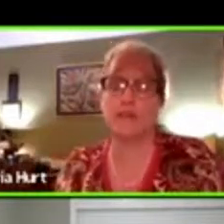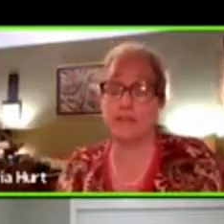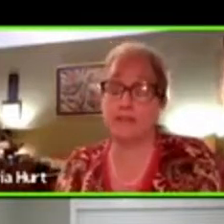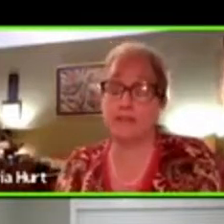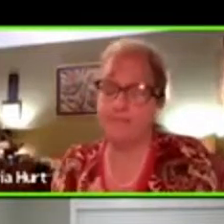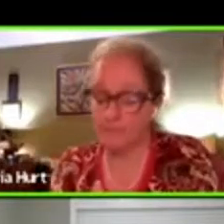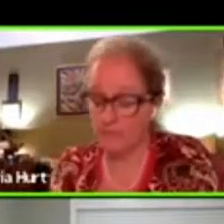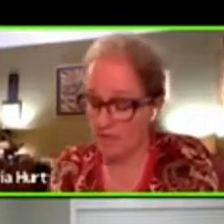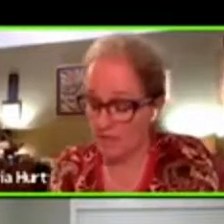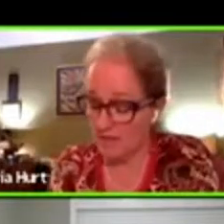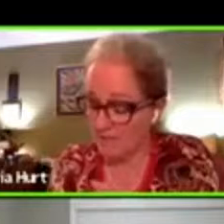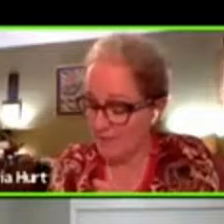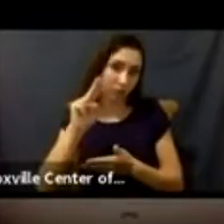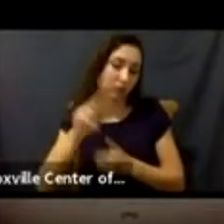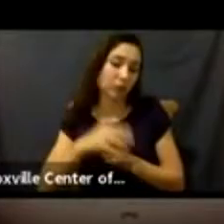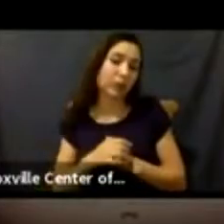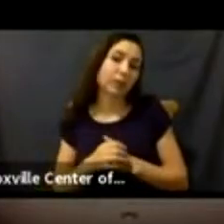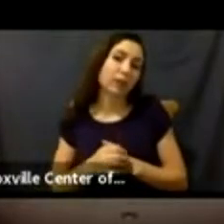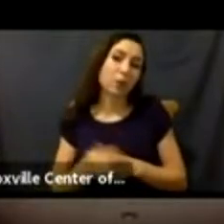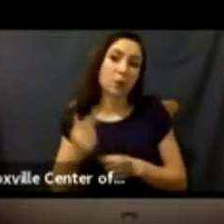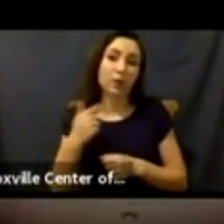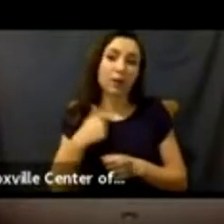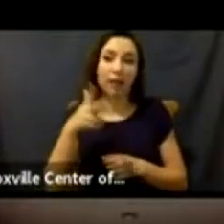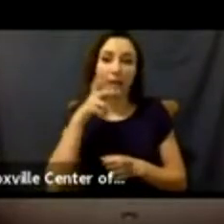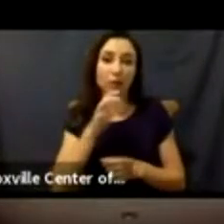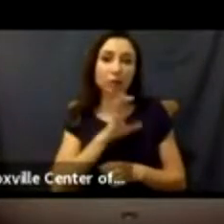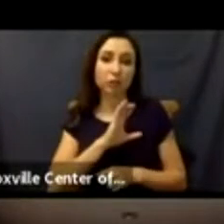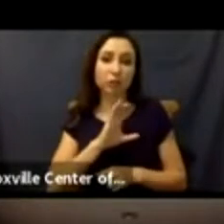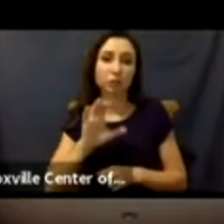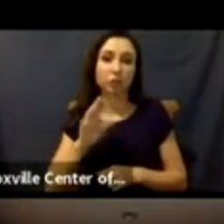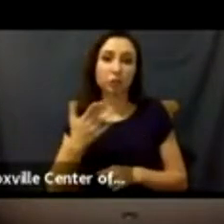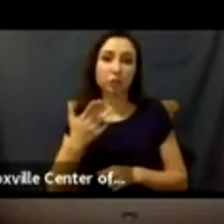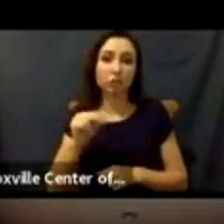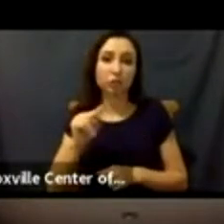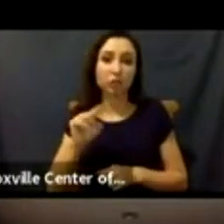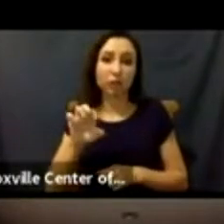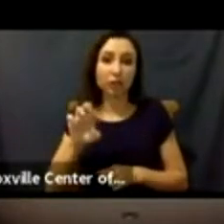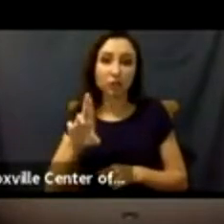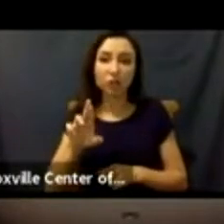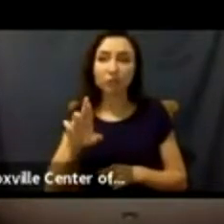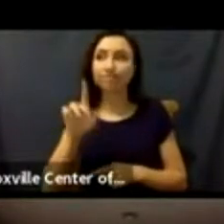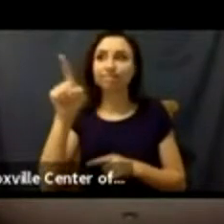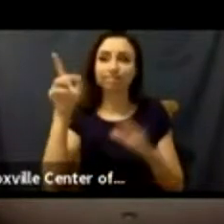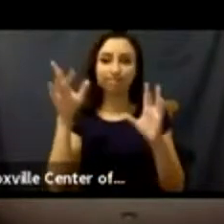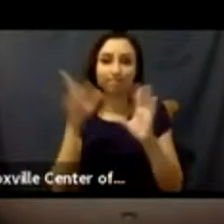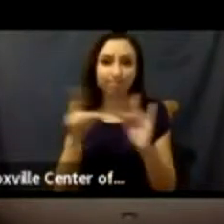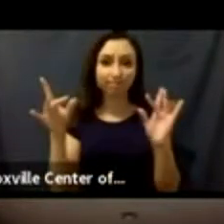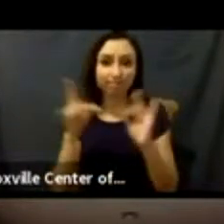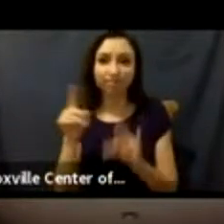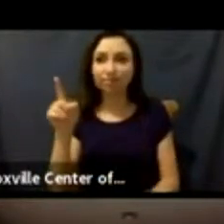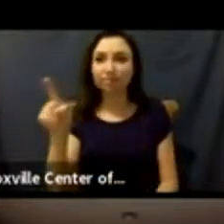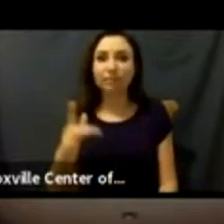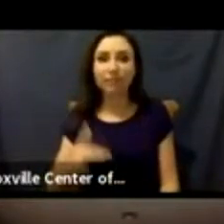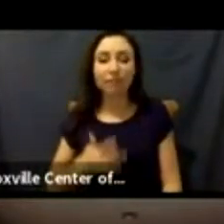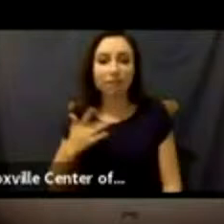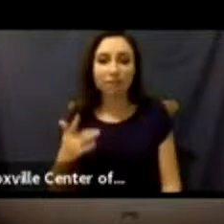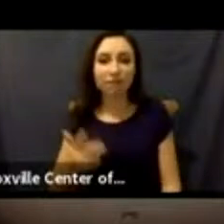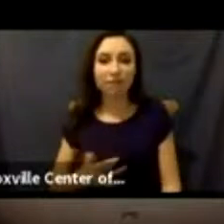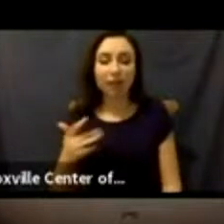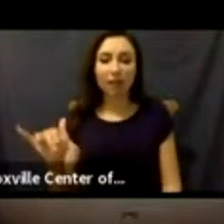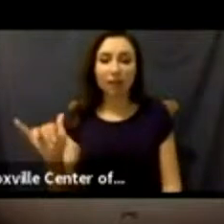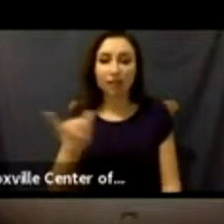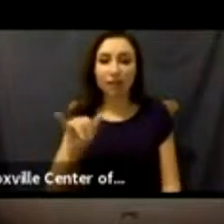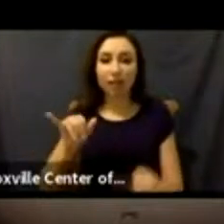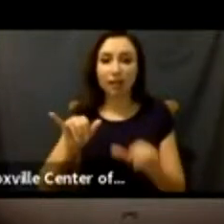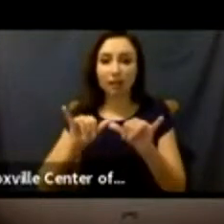heard our chancellor say was that she felt like the